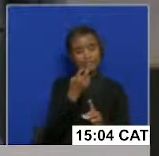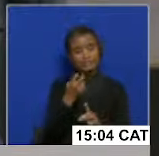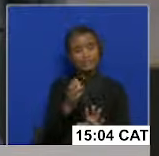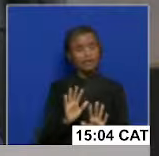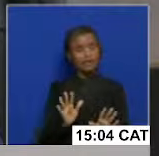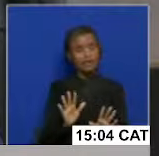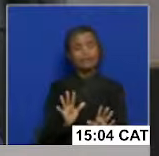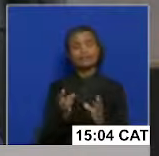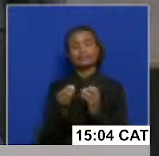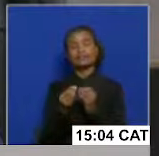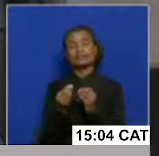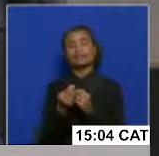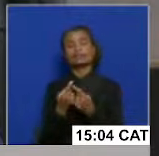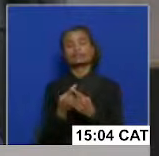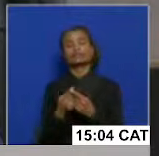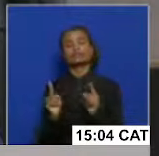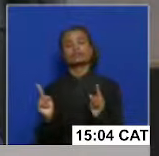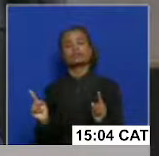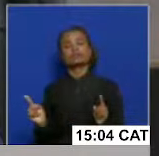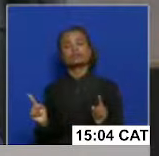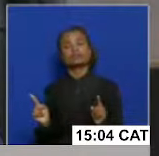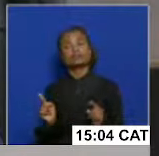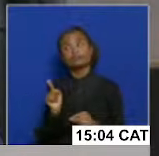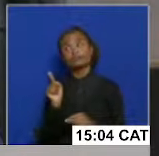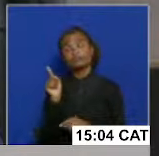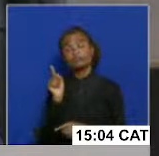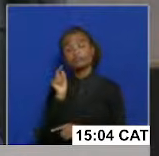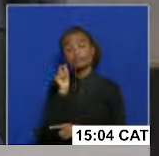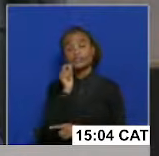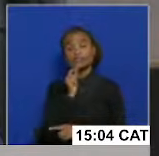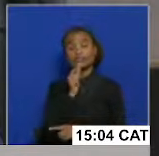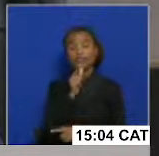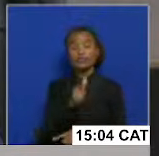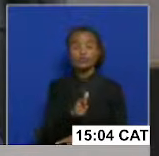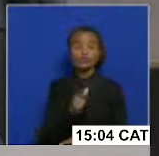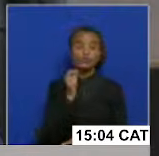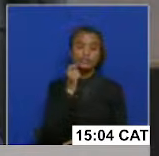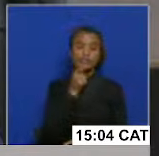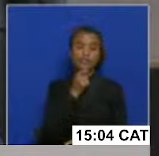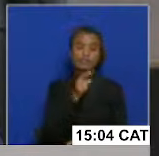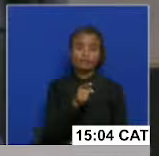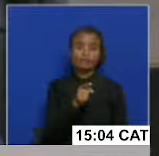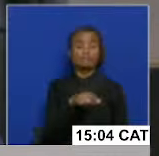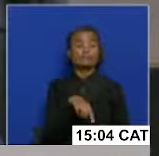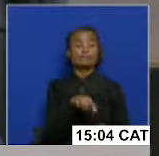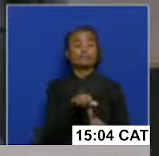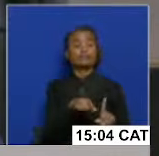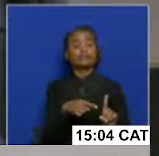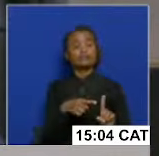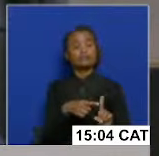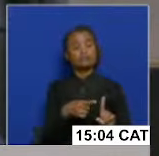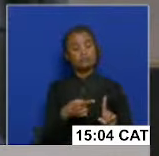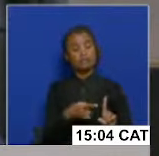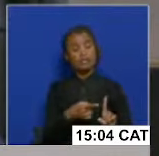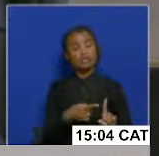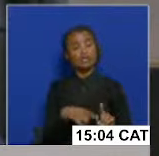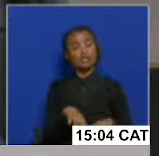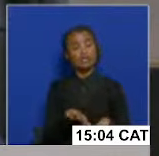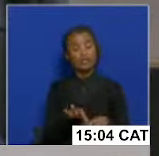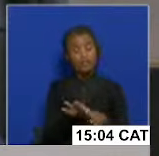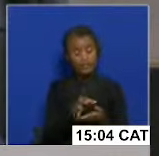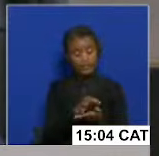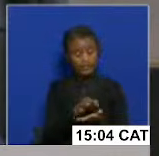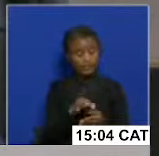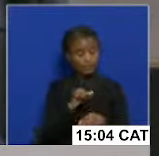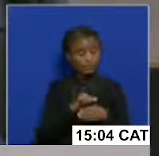He says to you, someone is unlawfully in possession of these stones, and I'm paraphrasing,